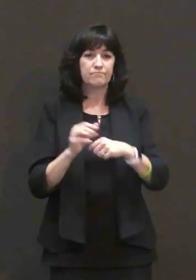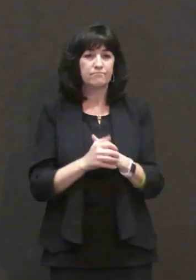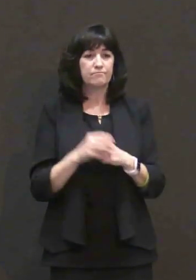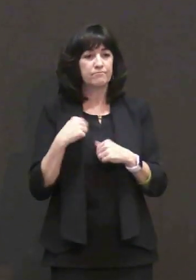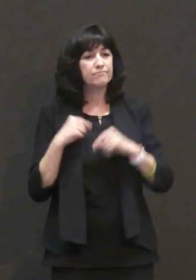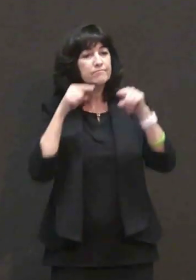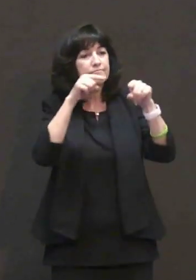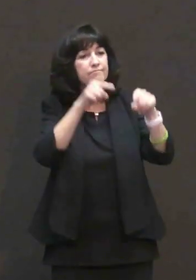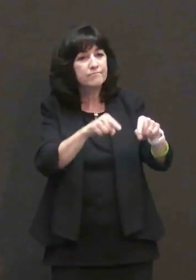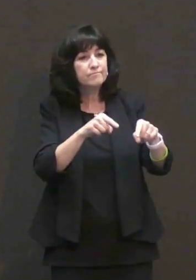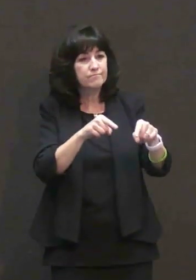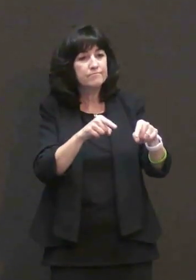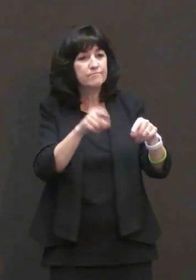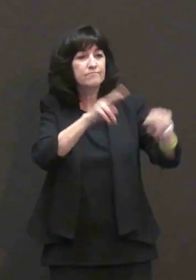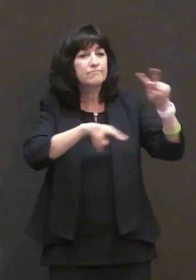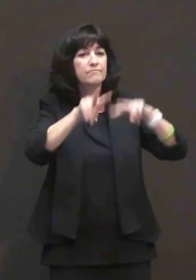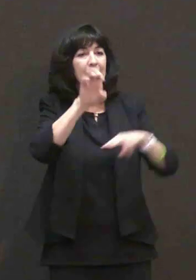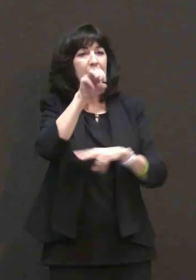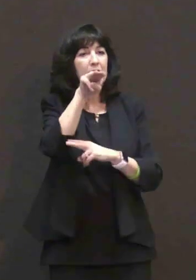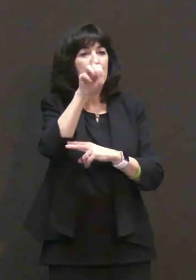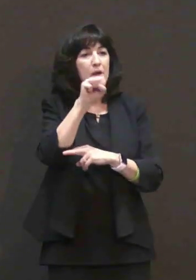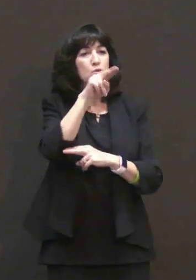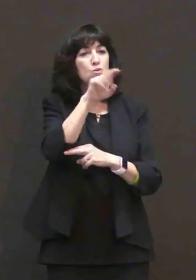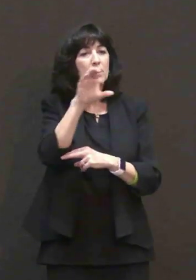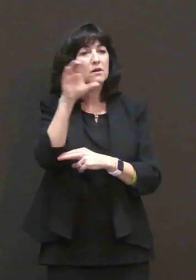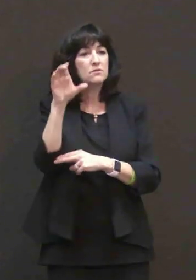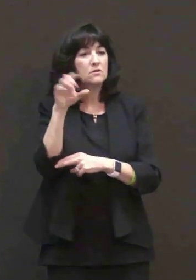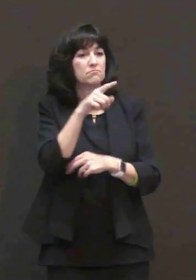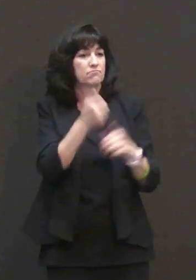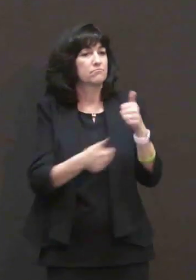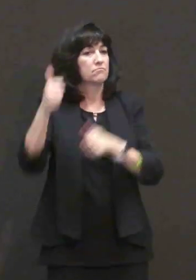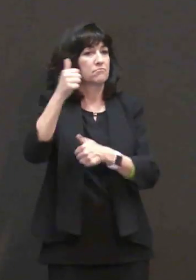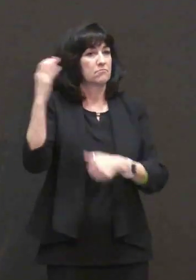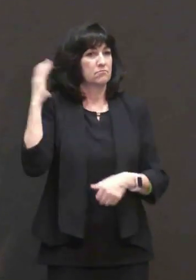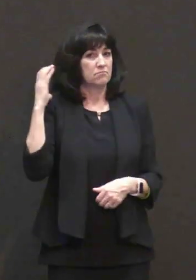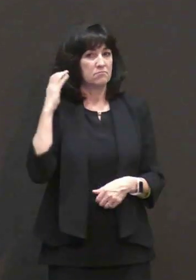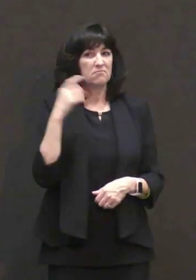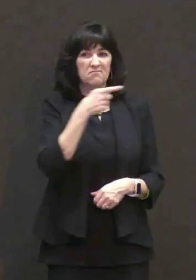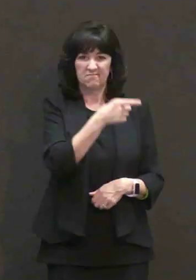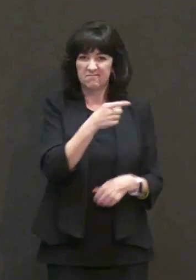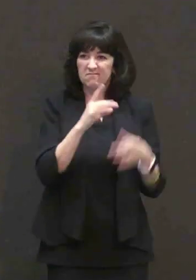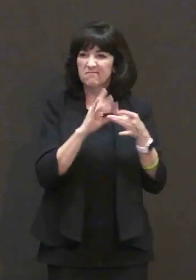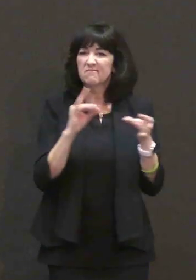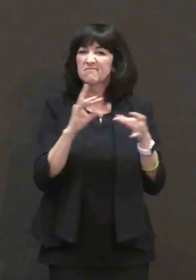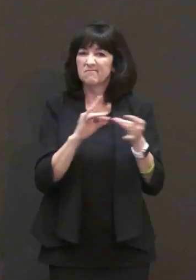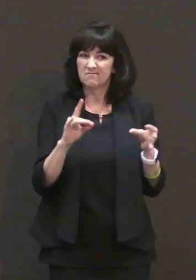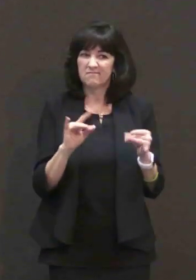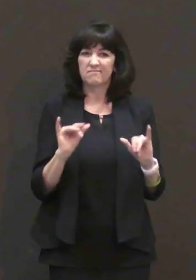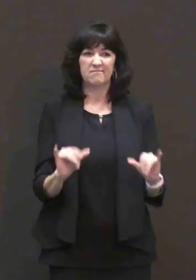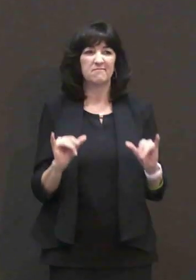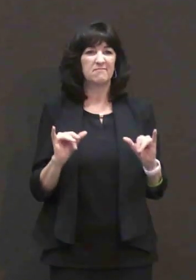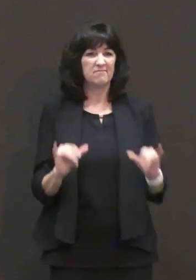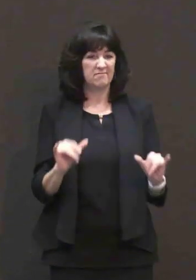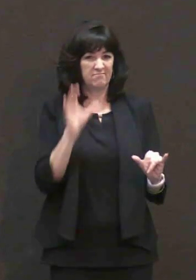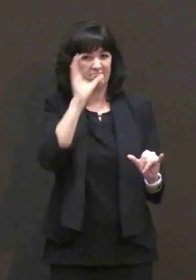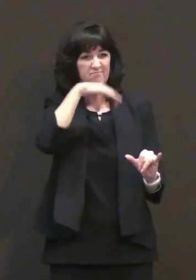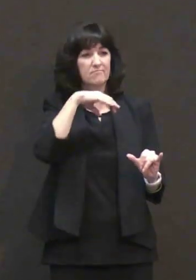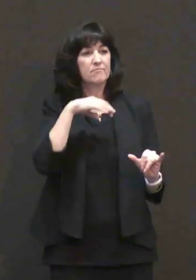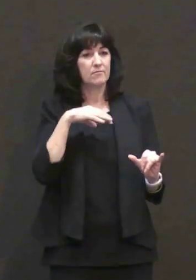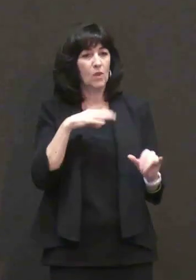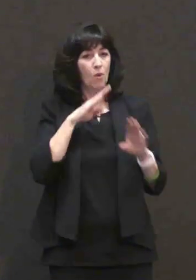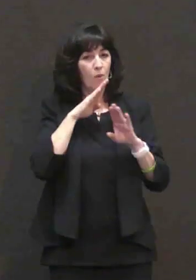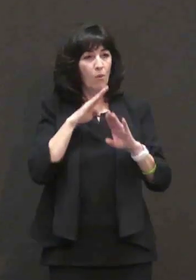EMS the other day, the chief there was commenting on how quiet it was because there's so much decompression